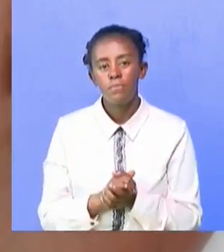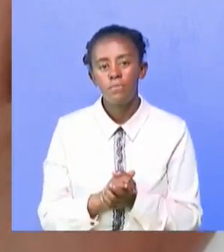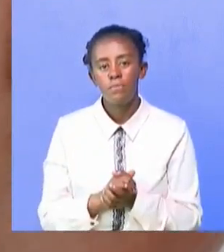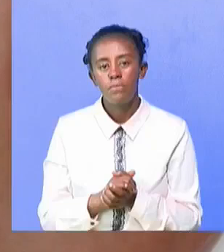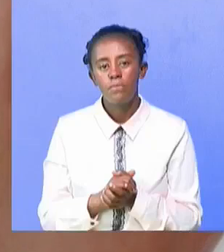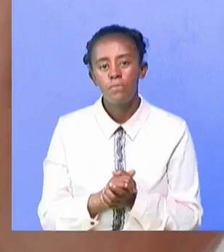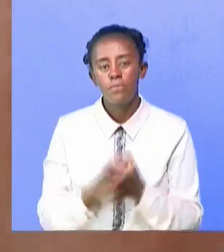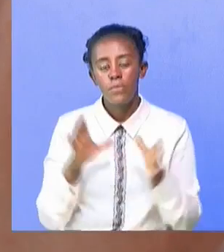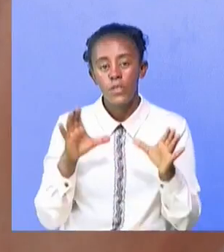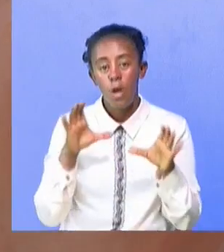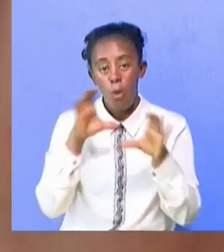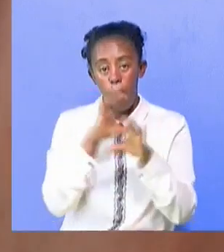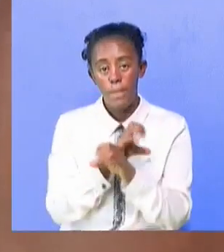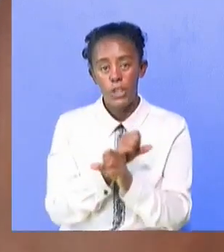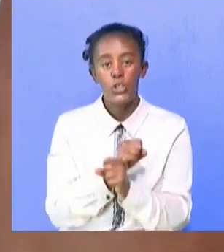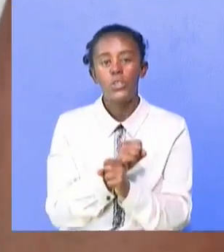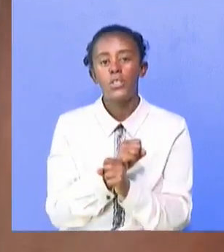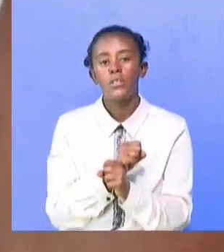accomplished